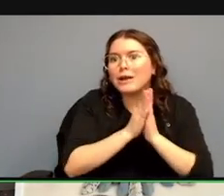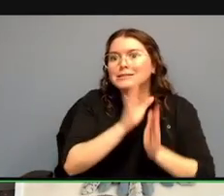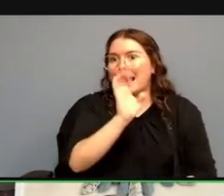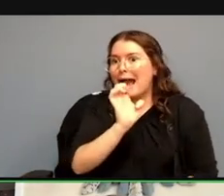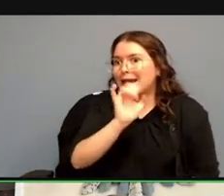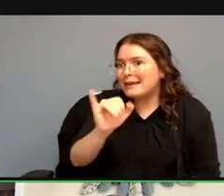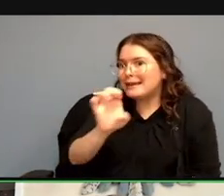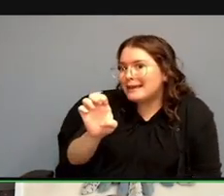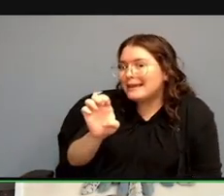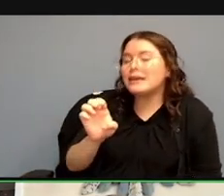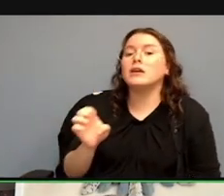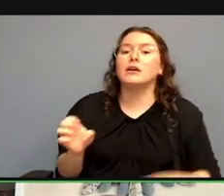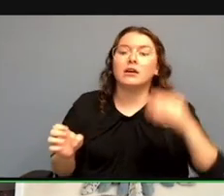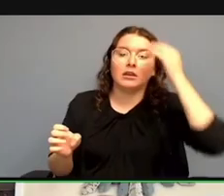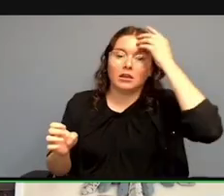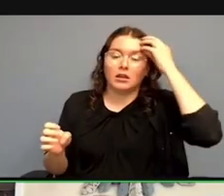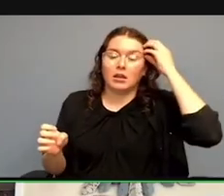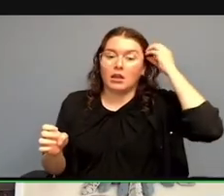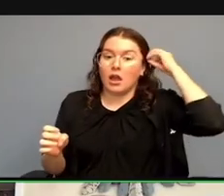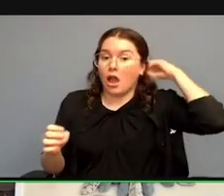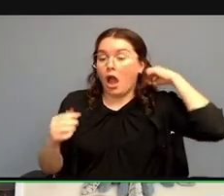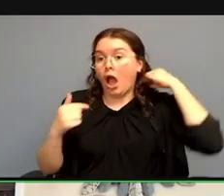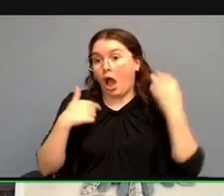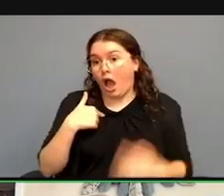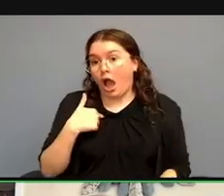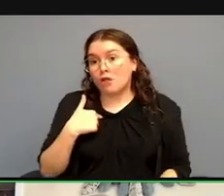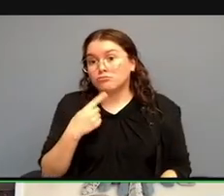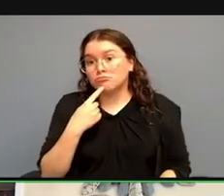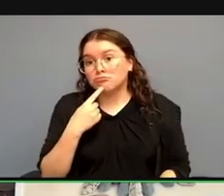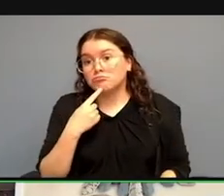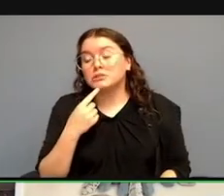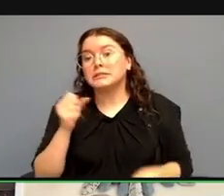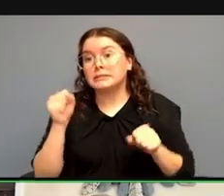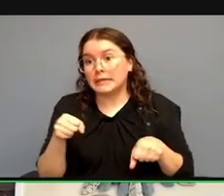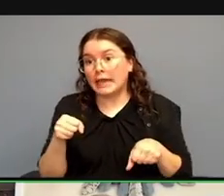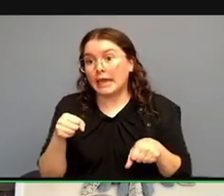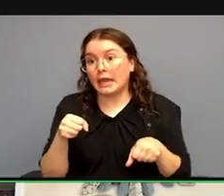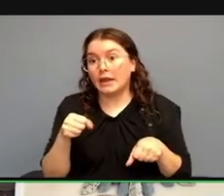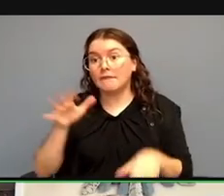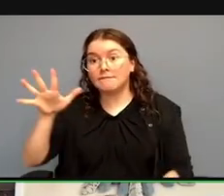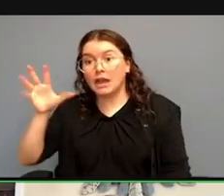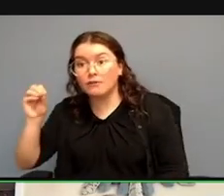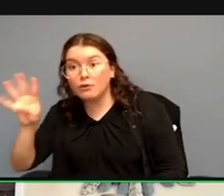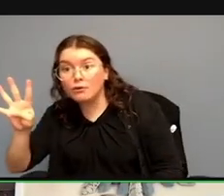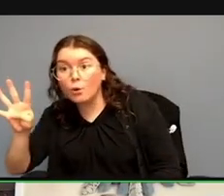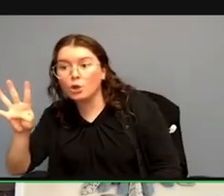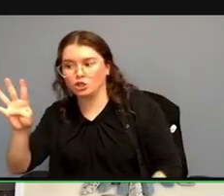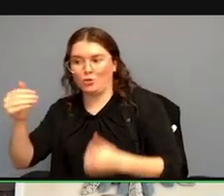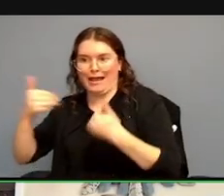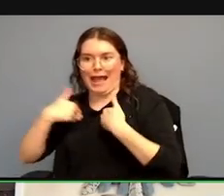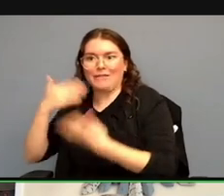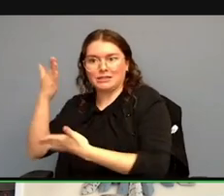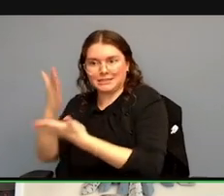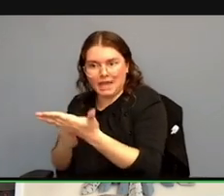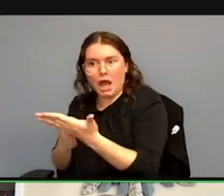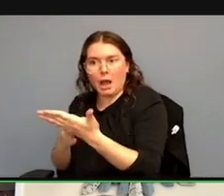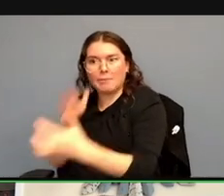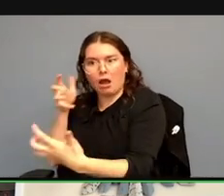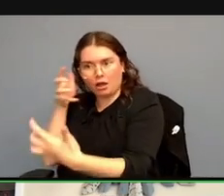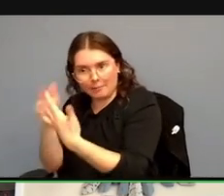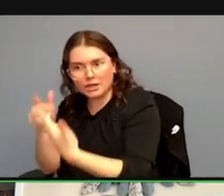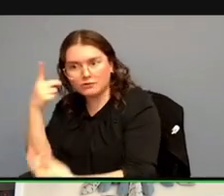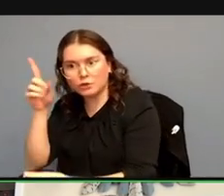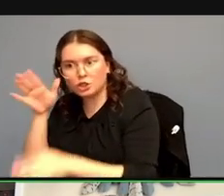IEE. In fact, I would say you can pursue the 504 so you have something in place for your